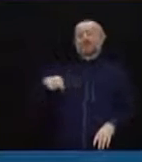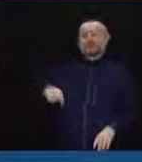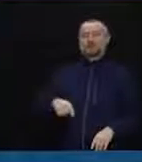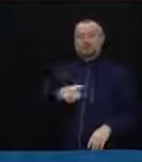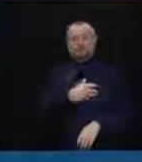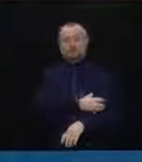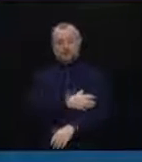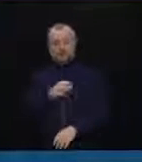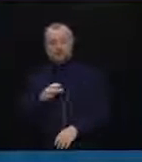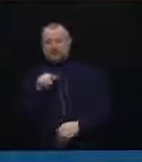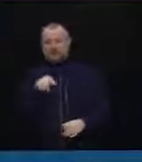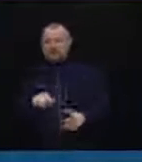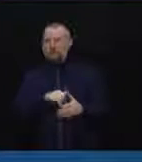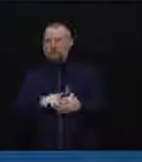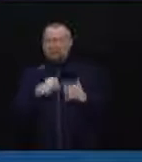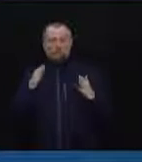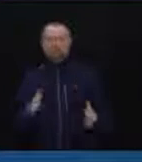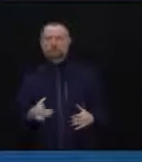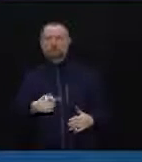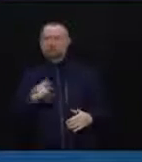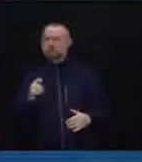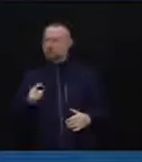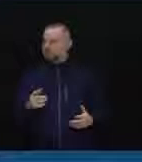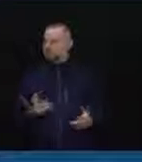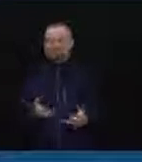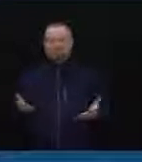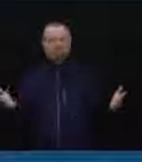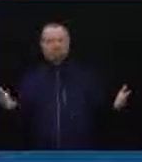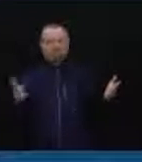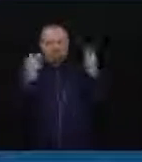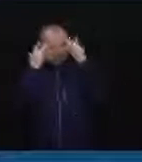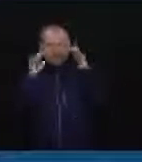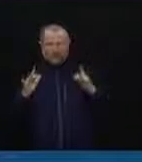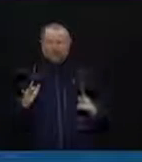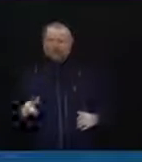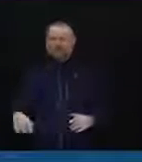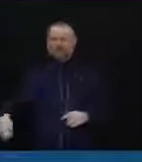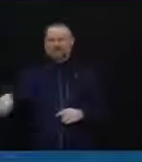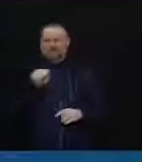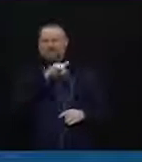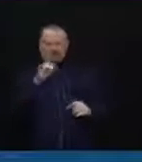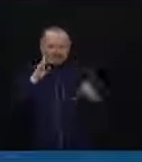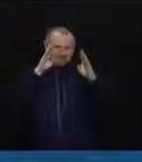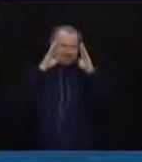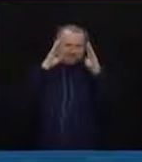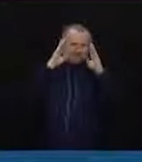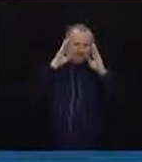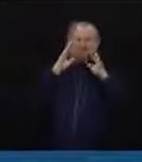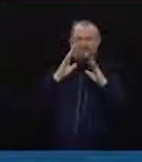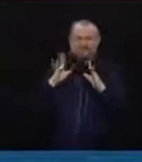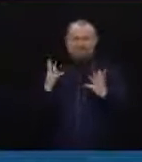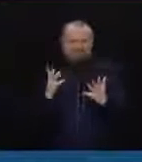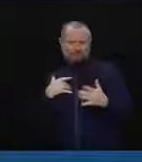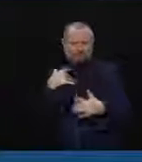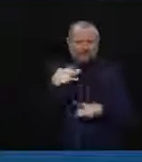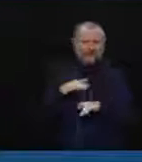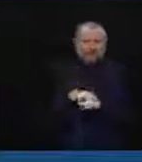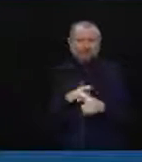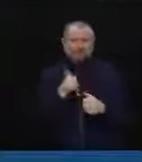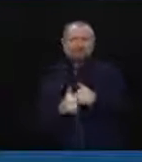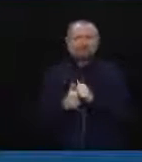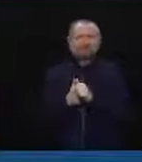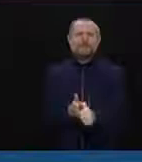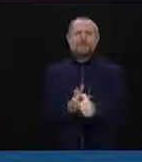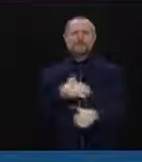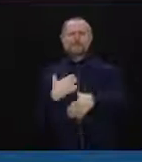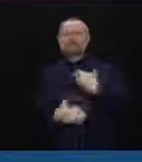are smart. They're very smart. They've been following this. They've been staying with us, by and large, from the very beginning. And that is why